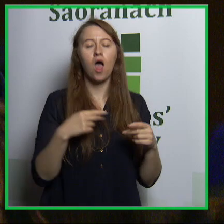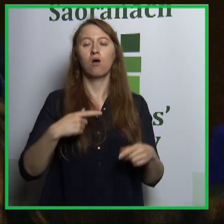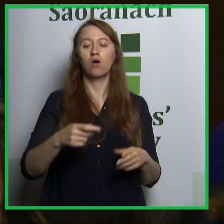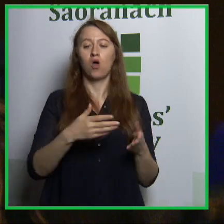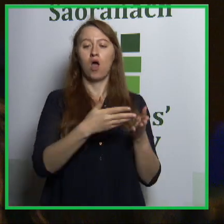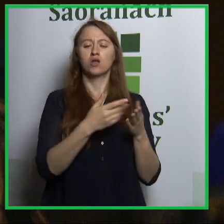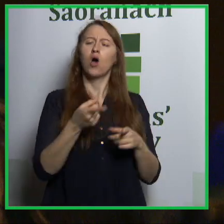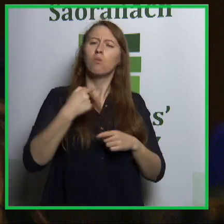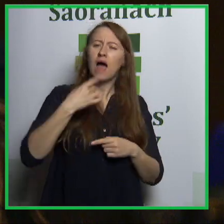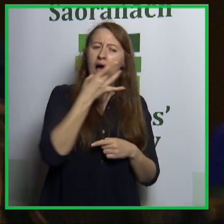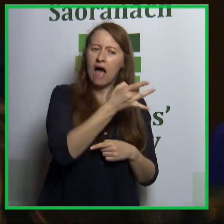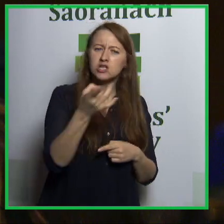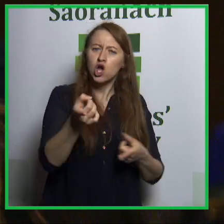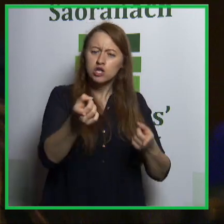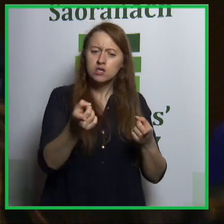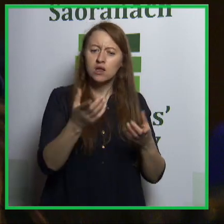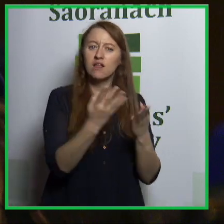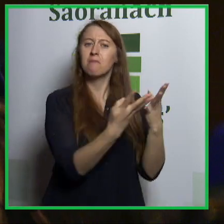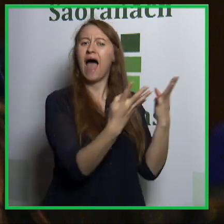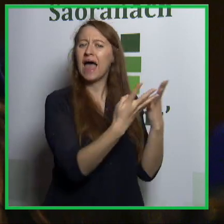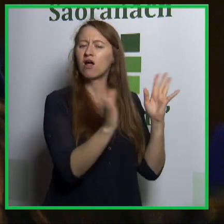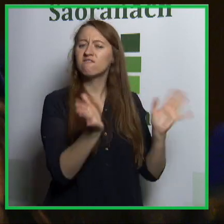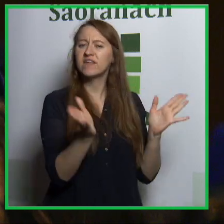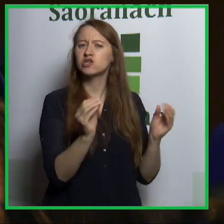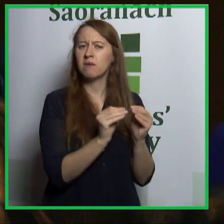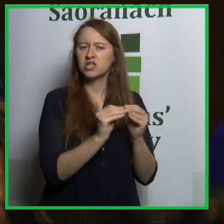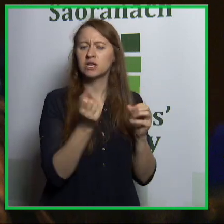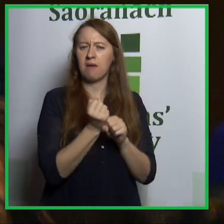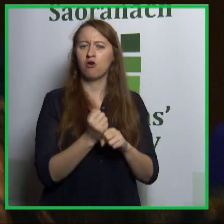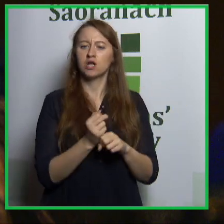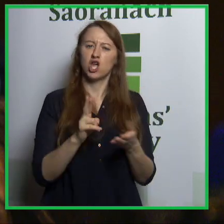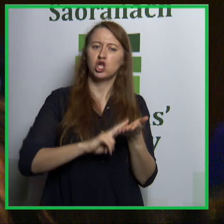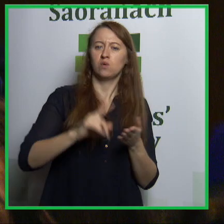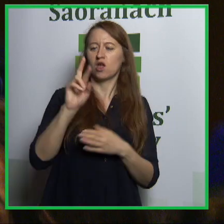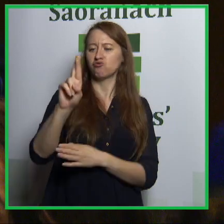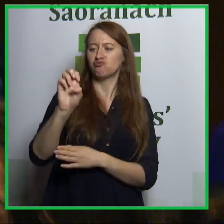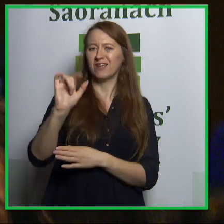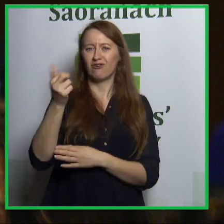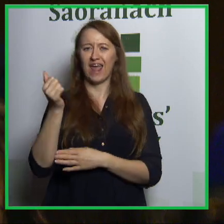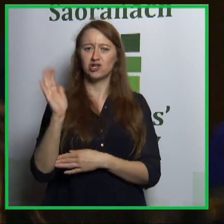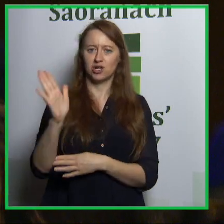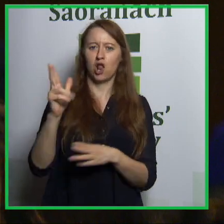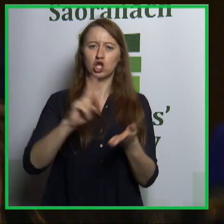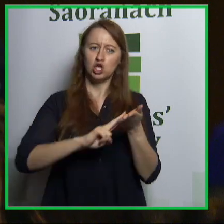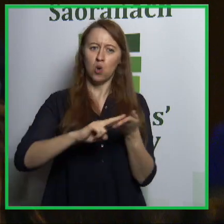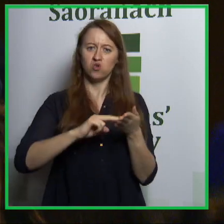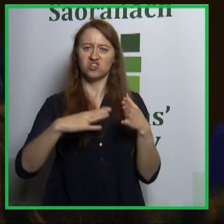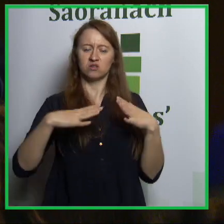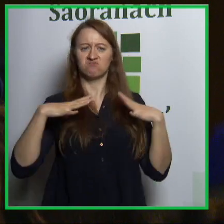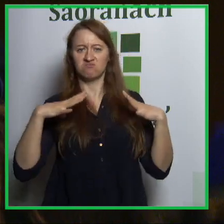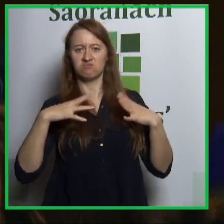use, some of your panel have said there's widespread recreational use, does that make people with